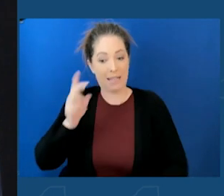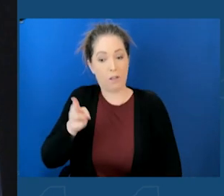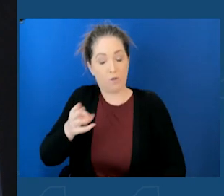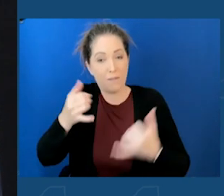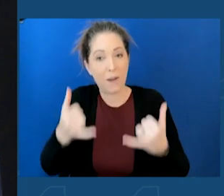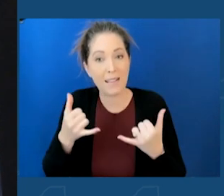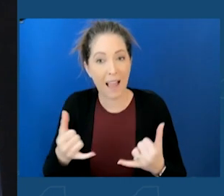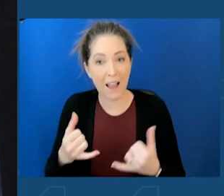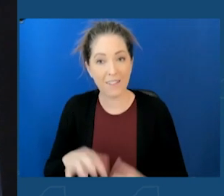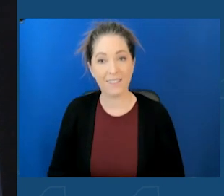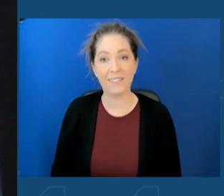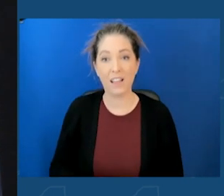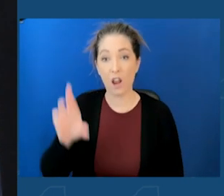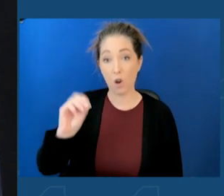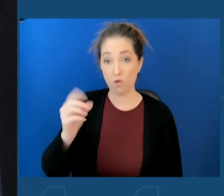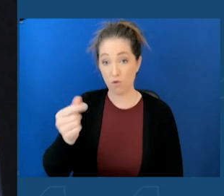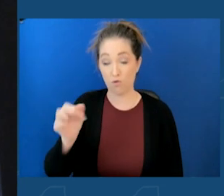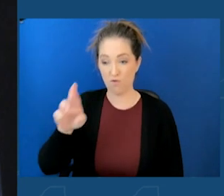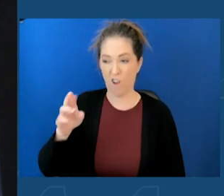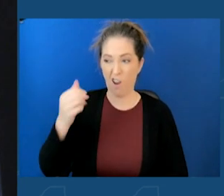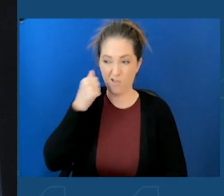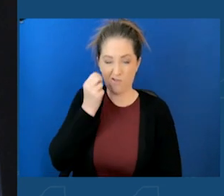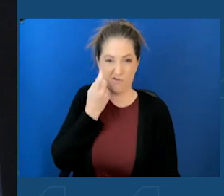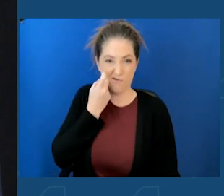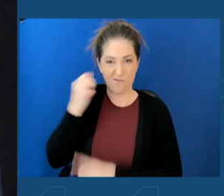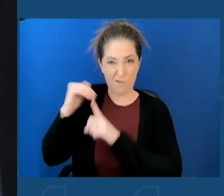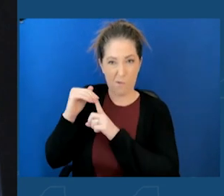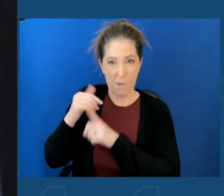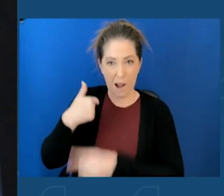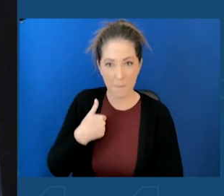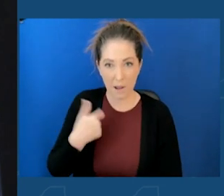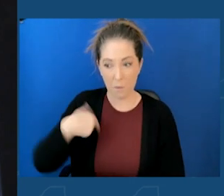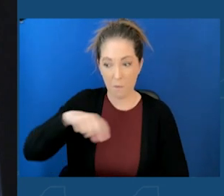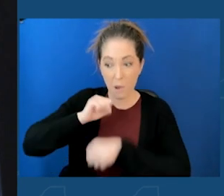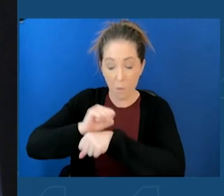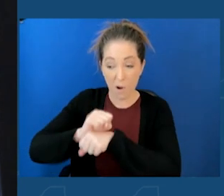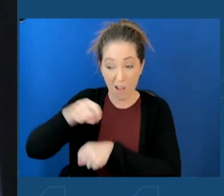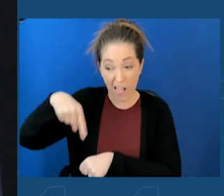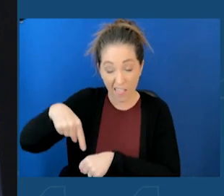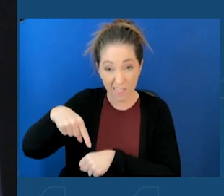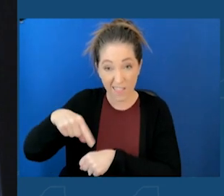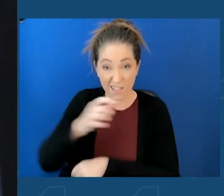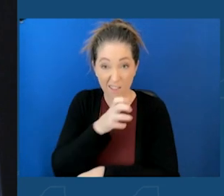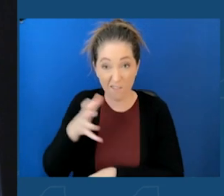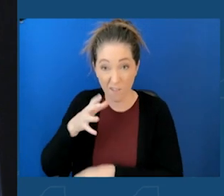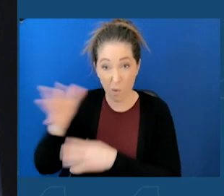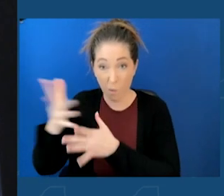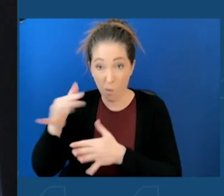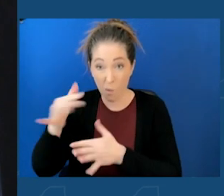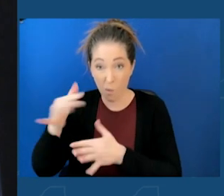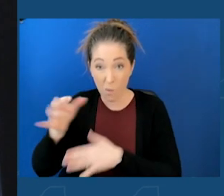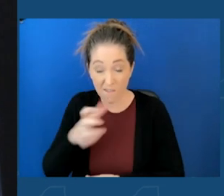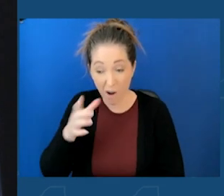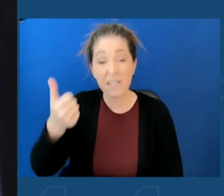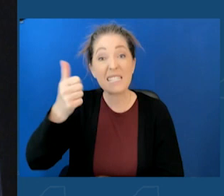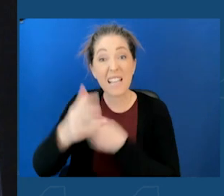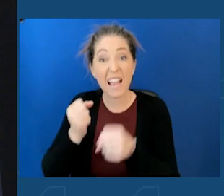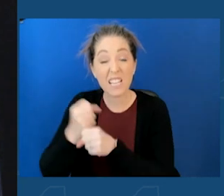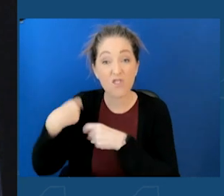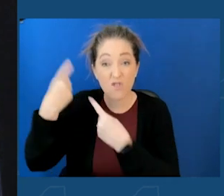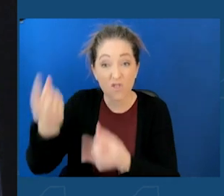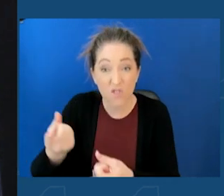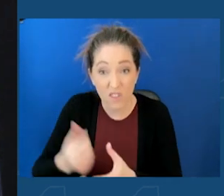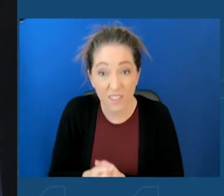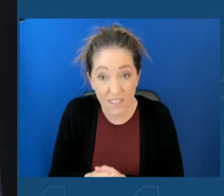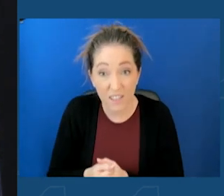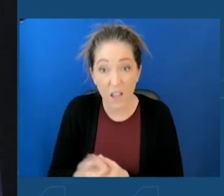been working on this particular set of wind farms for 10 years. I see Gordy and Reiki in the audience. We were working on wind